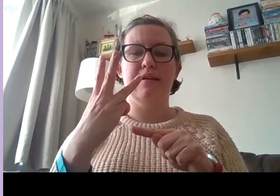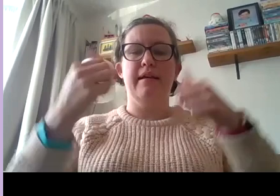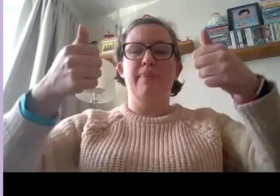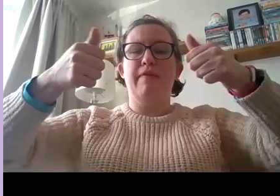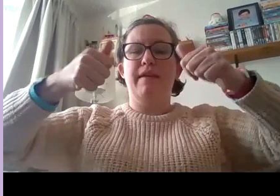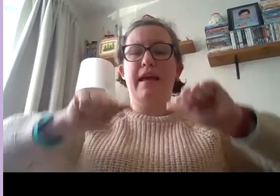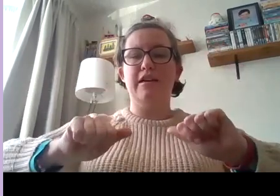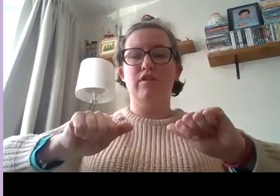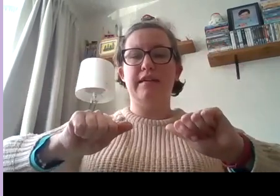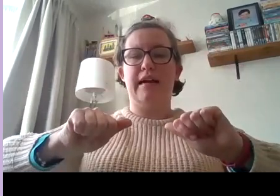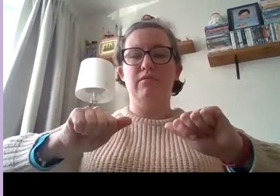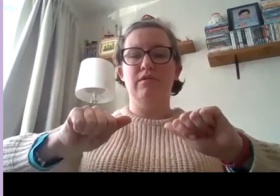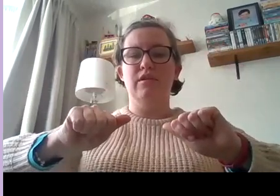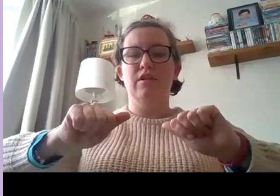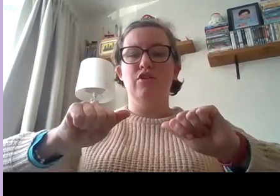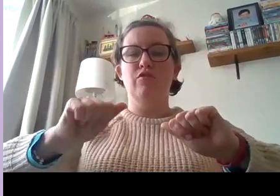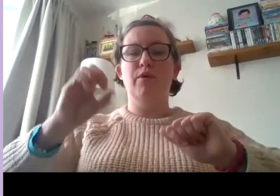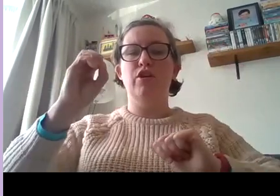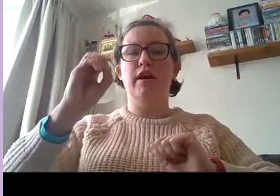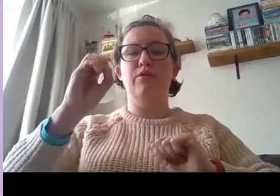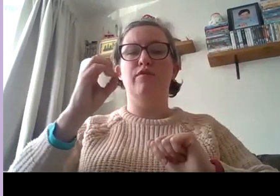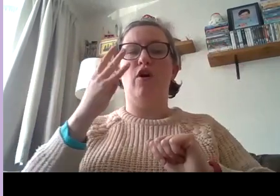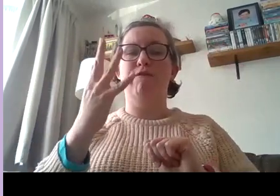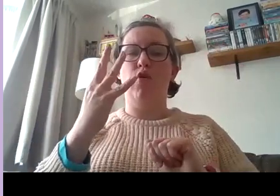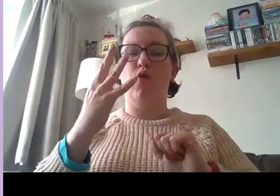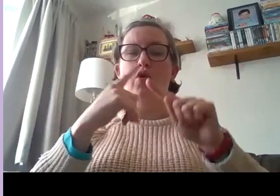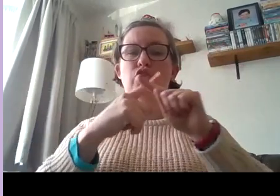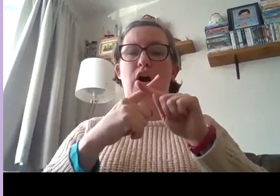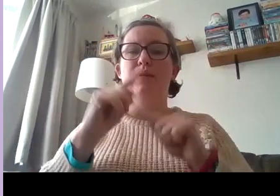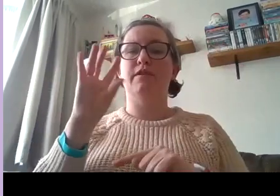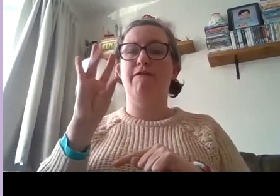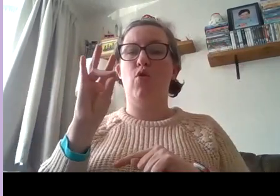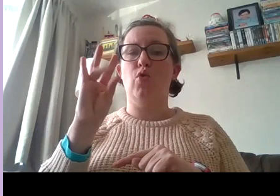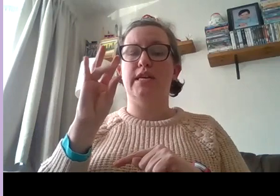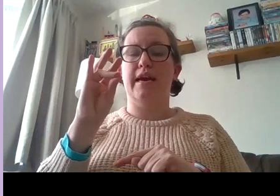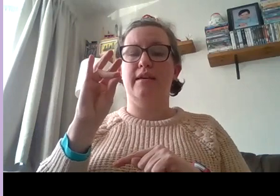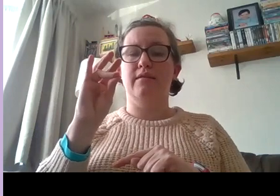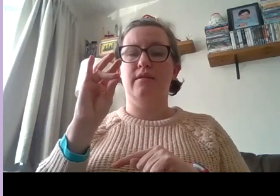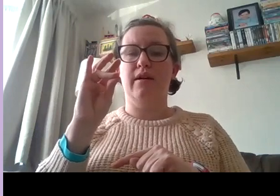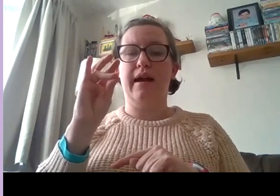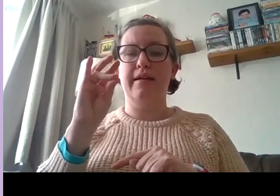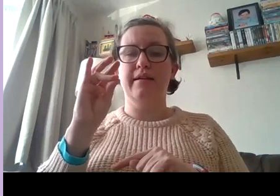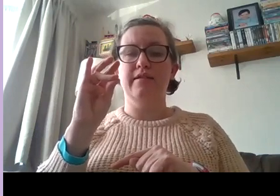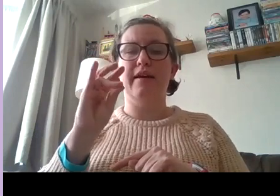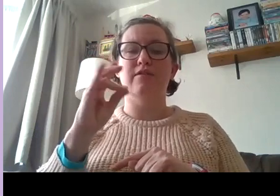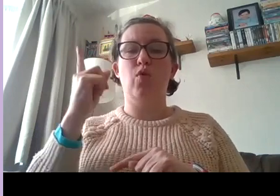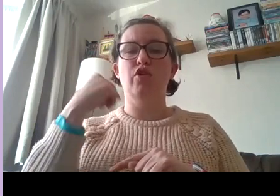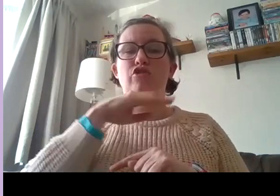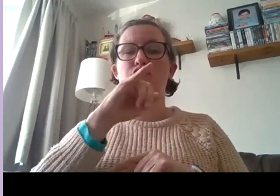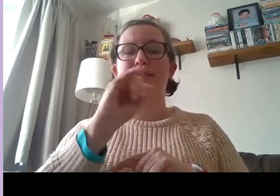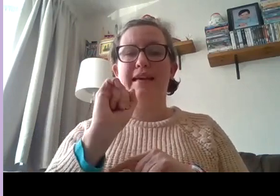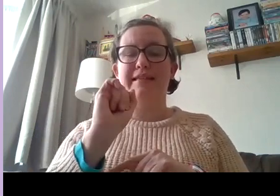3. Then the next row down, you've got 4 times 40. Okay, so